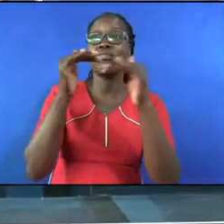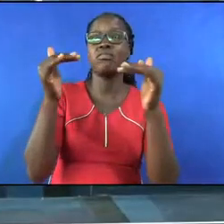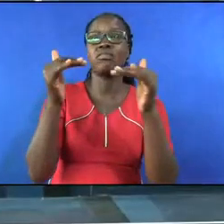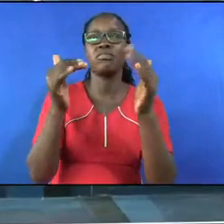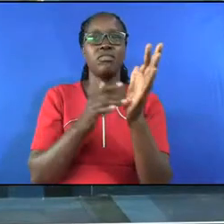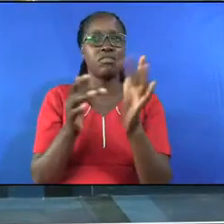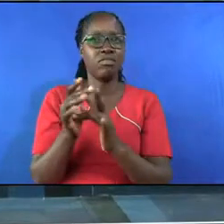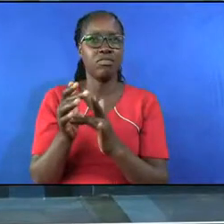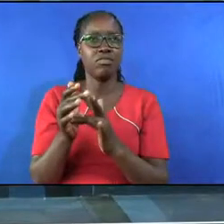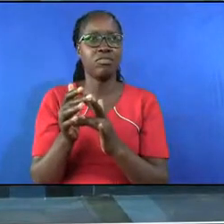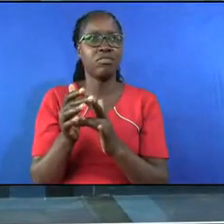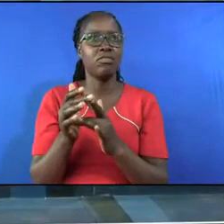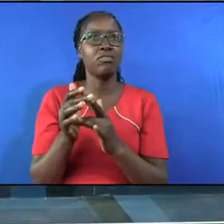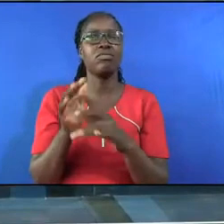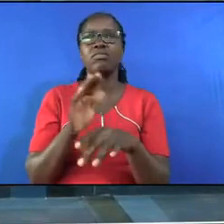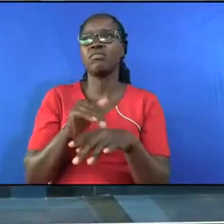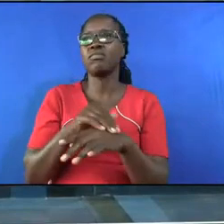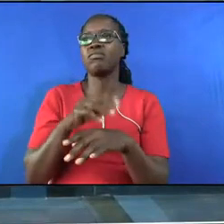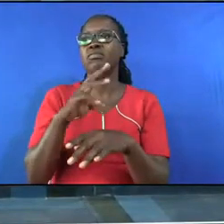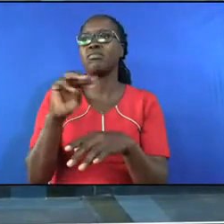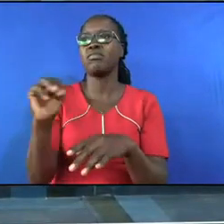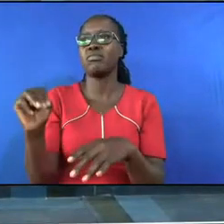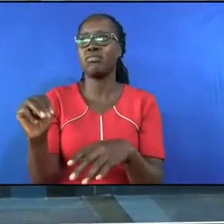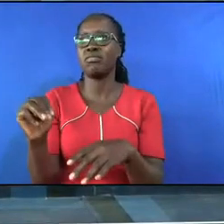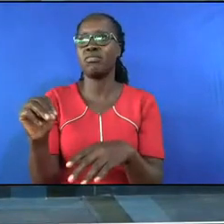as Jesus holds them with